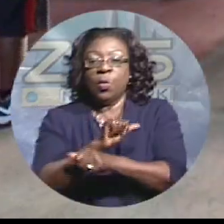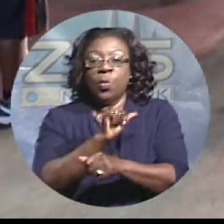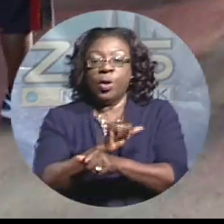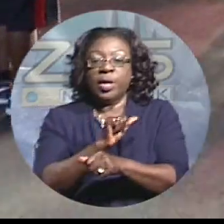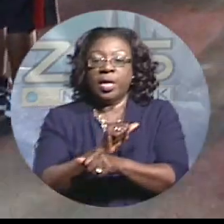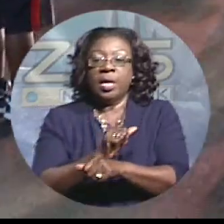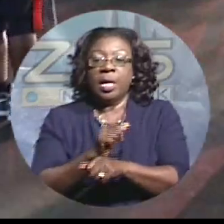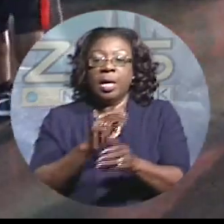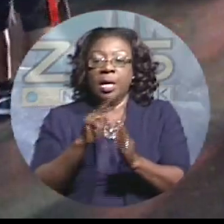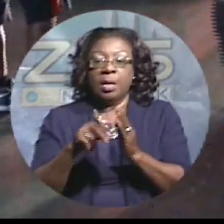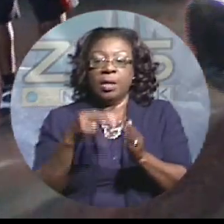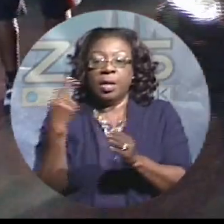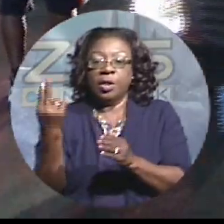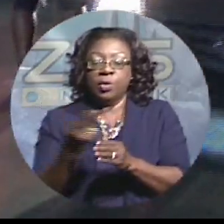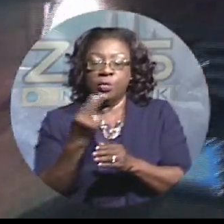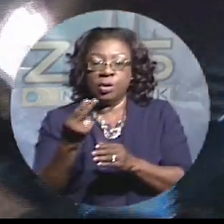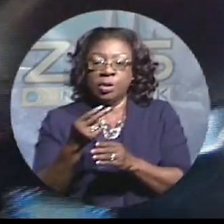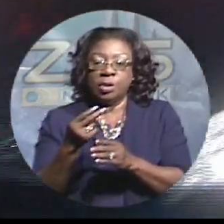their operational use